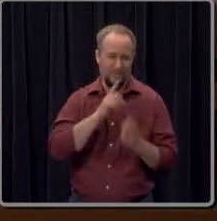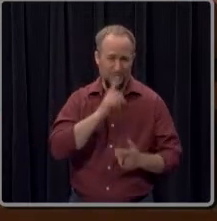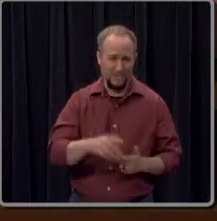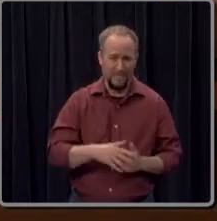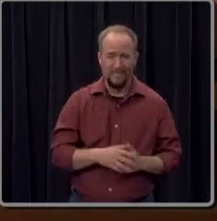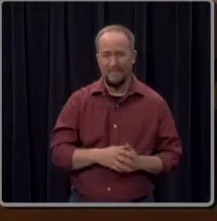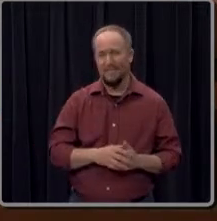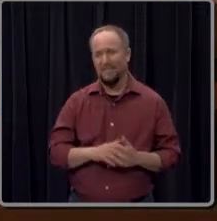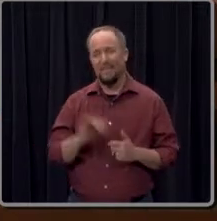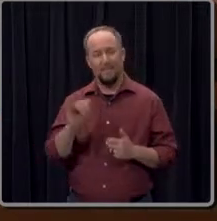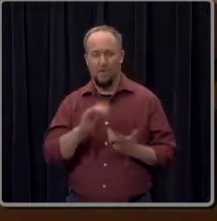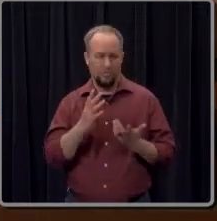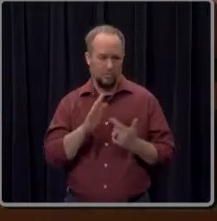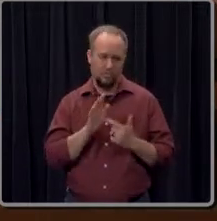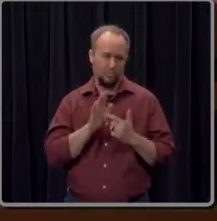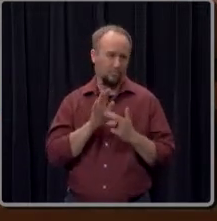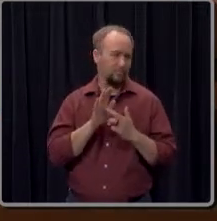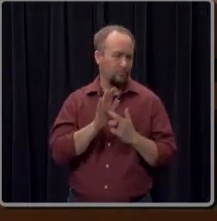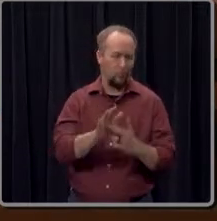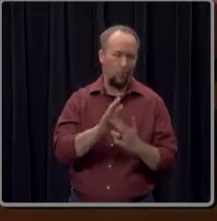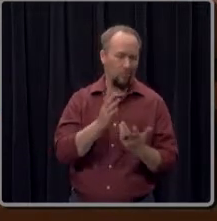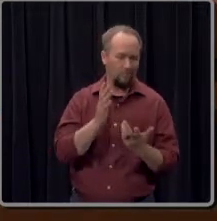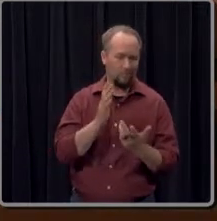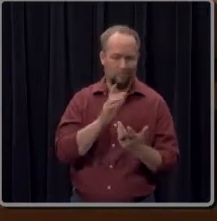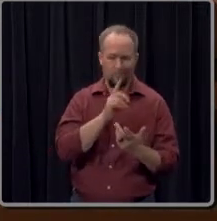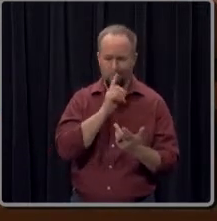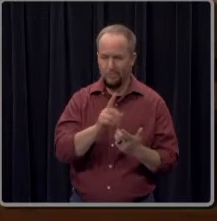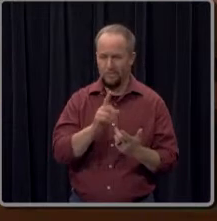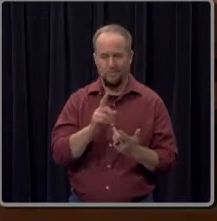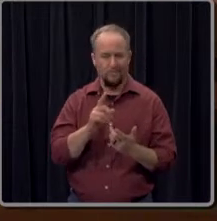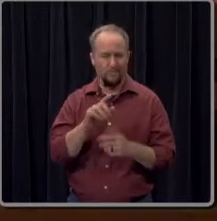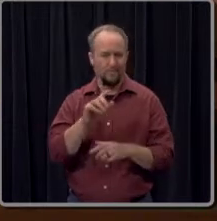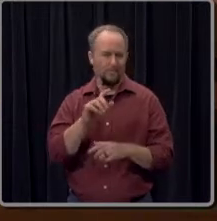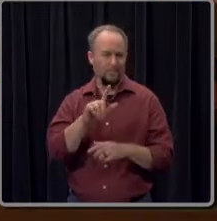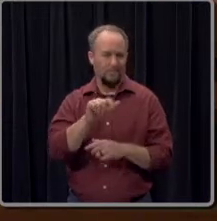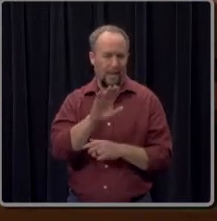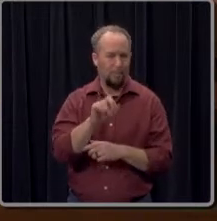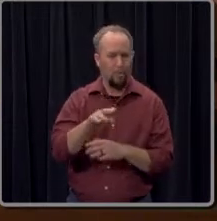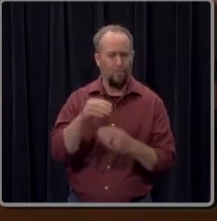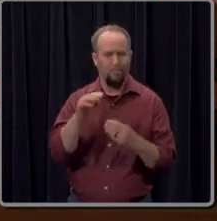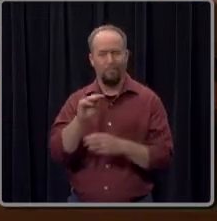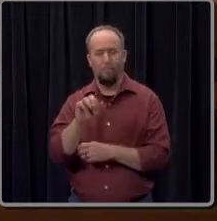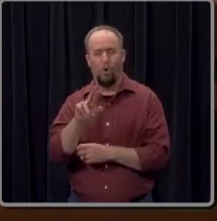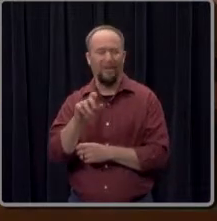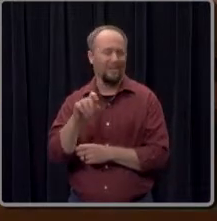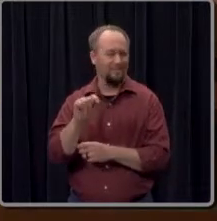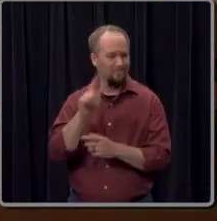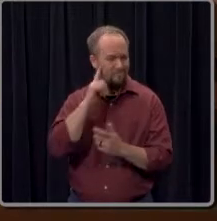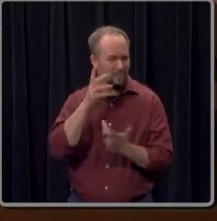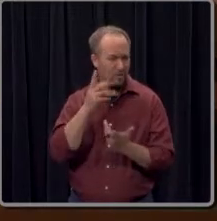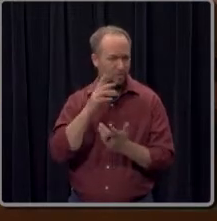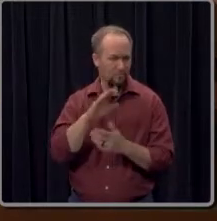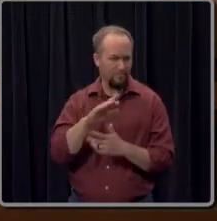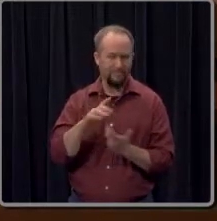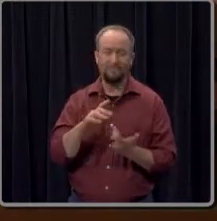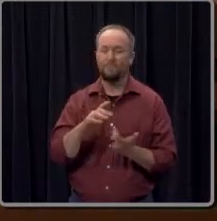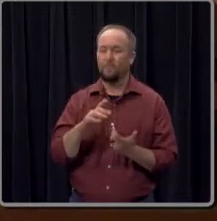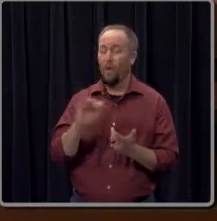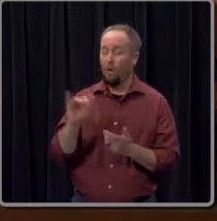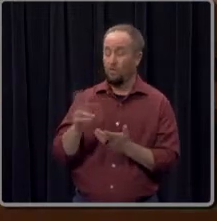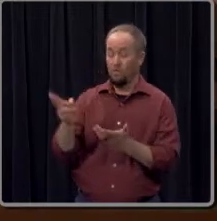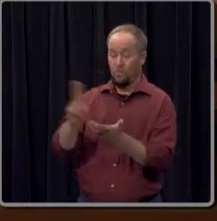and representative of the labor market that we're in. I also want to talk explicitly about our contract with the bus company. We've